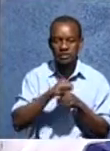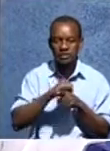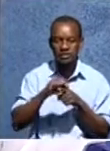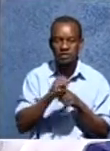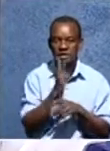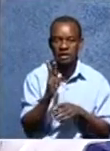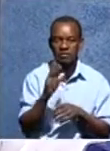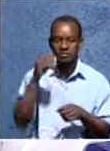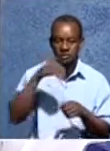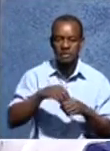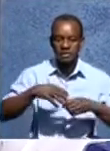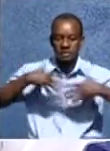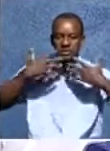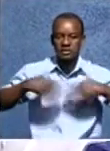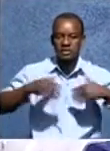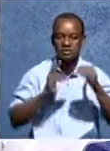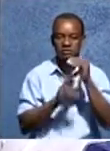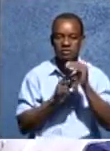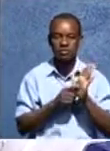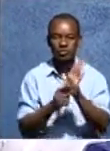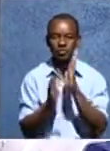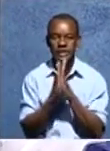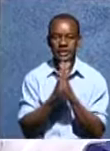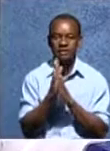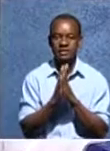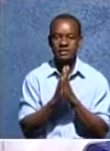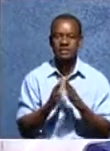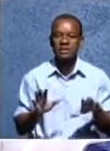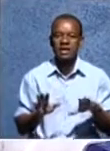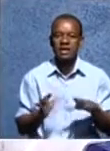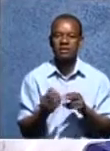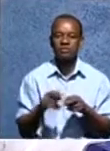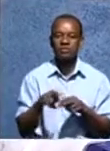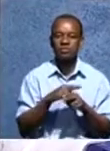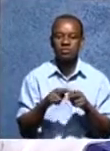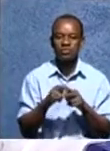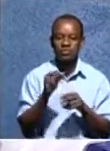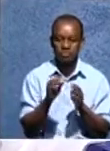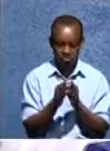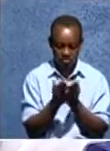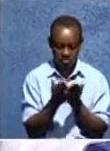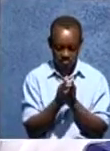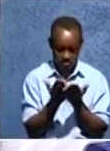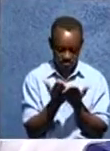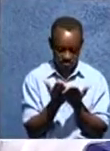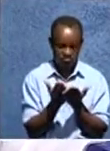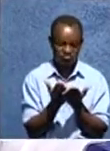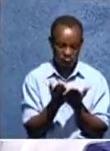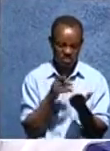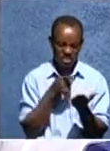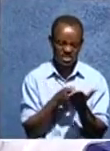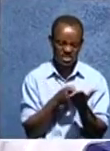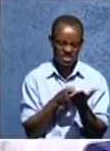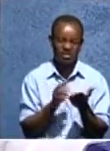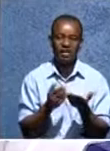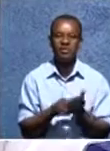people that showed interest in how to use those platforms to be able to market their products, because nowadays printing